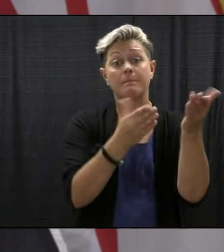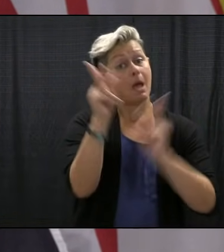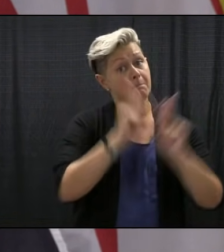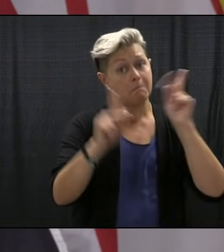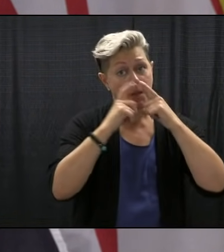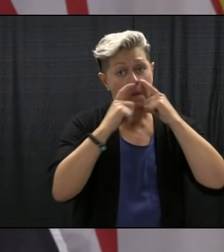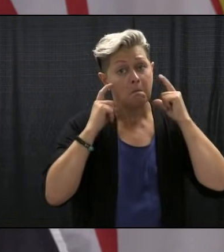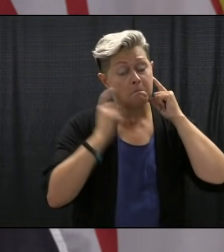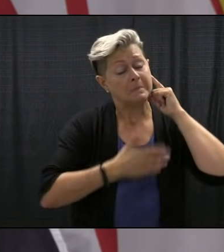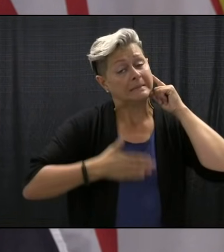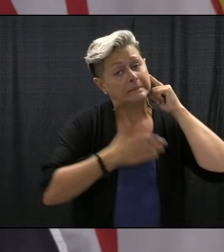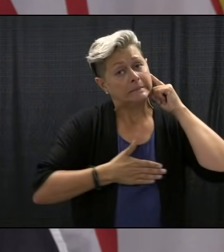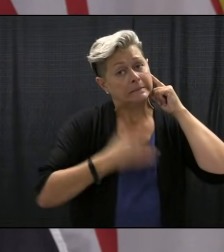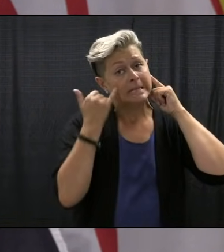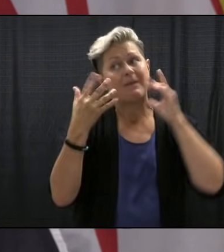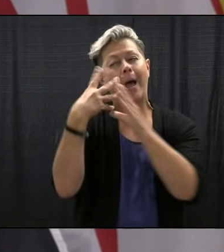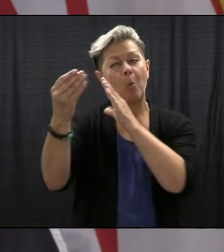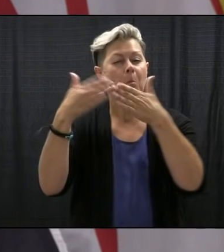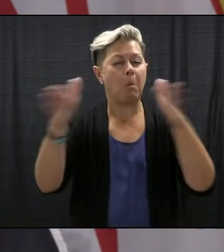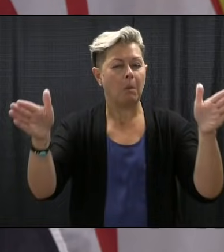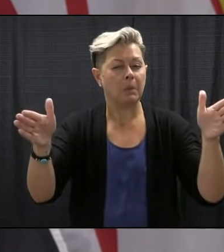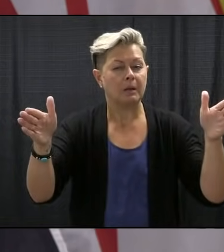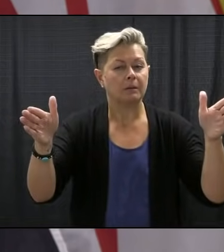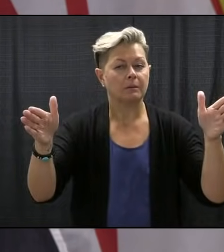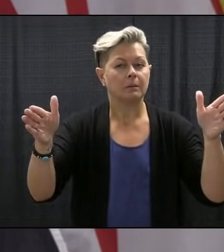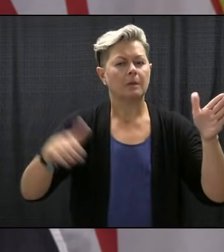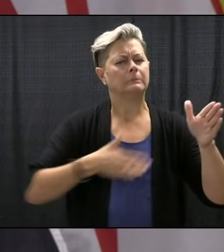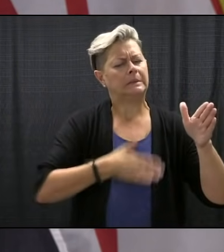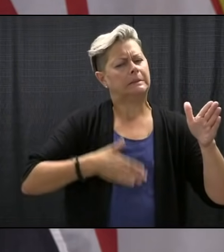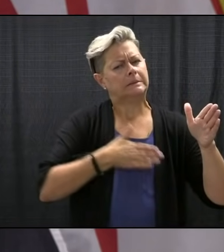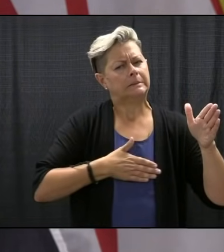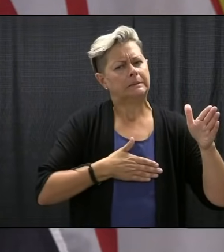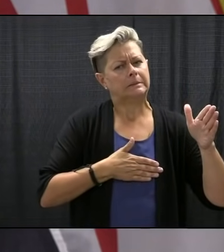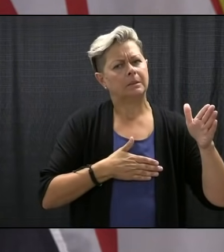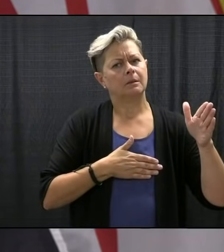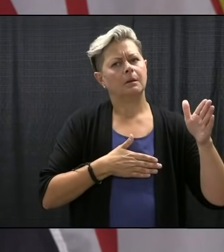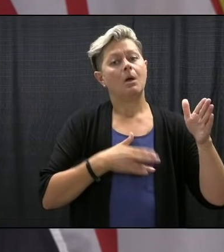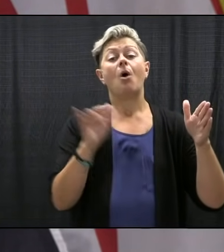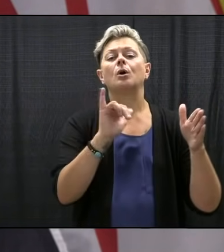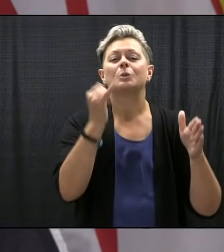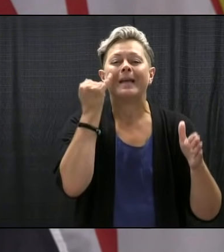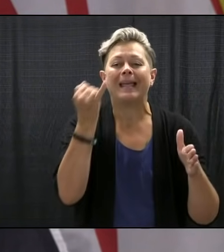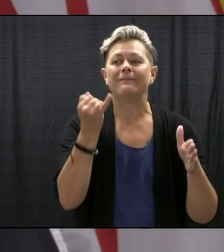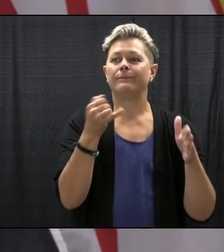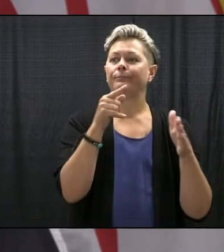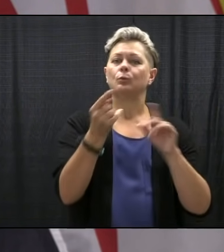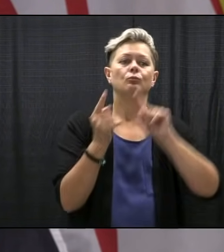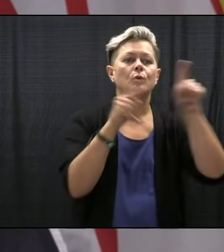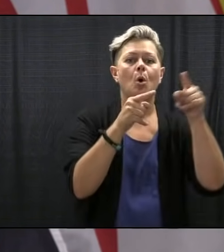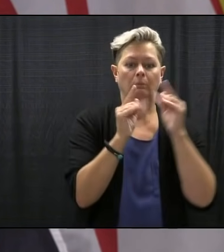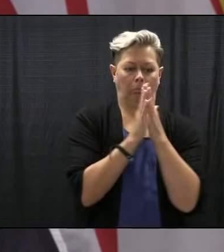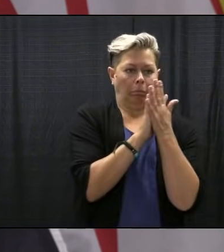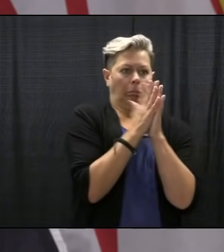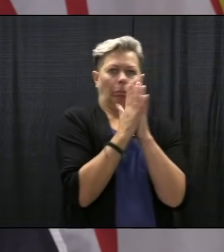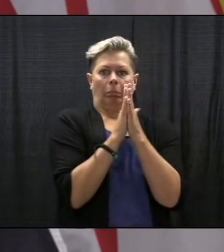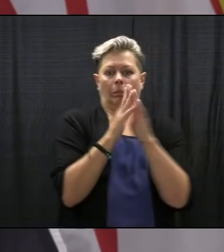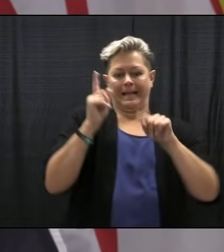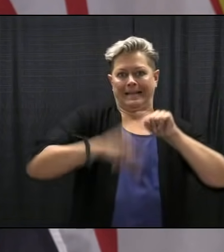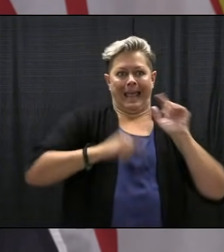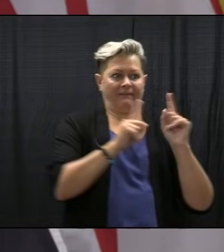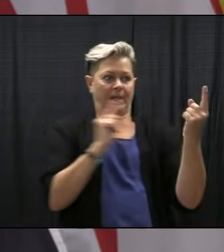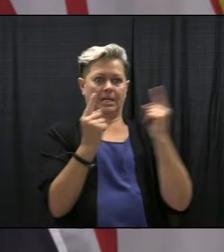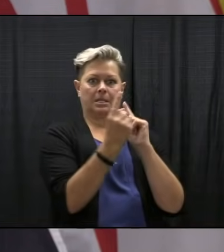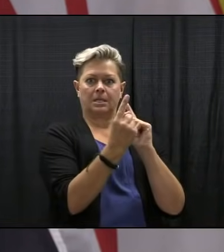they're in public places, and especially if you're in a situation where you can't physically distance, or you're not really sure if you're going to be